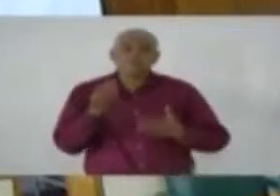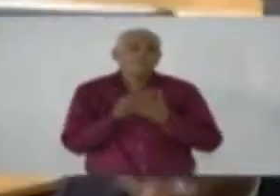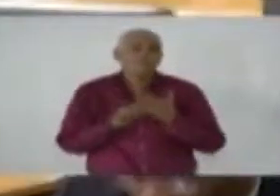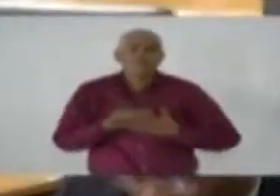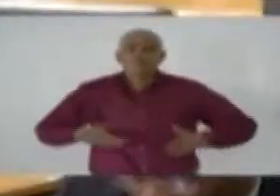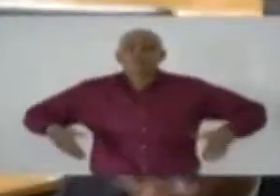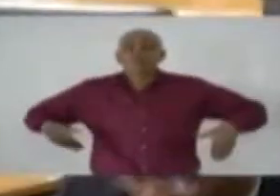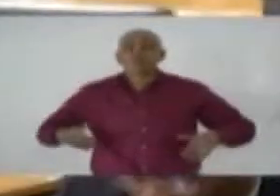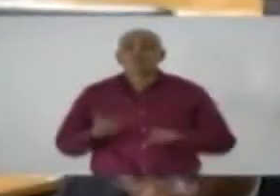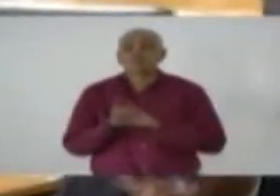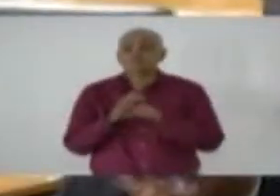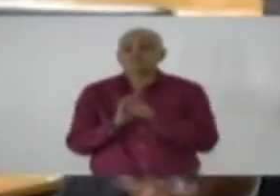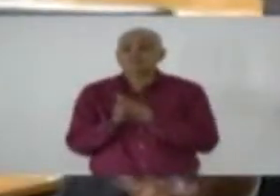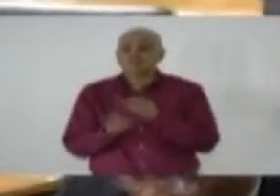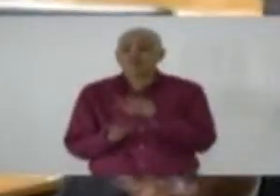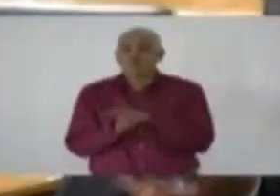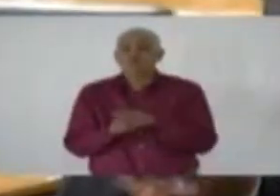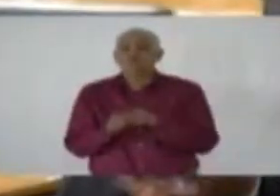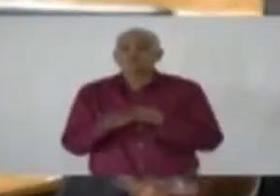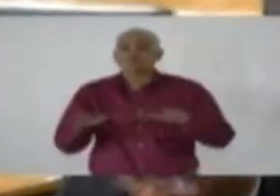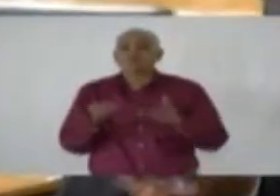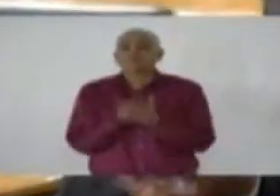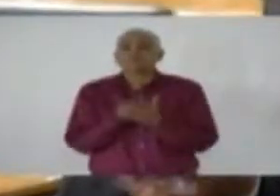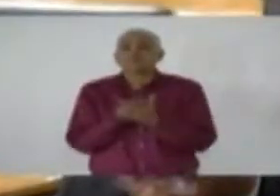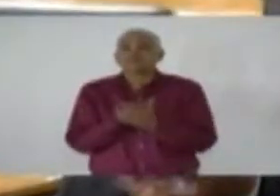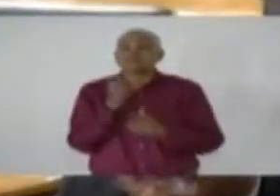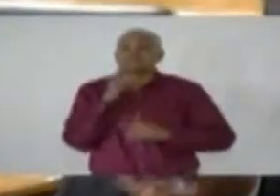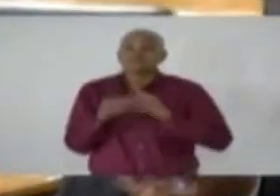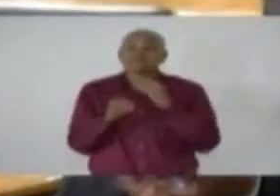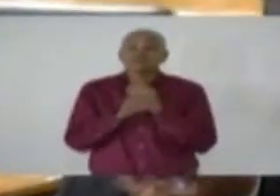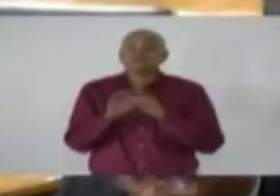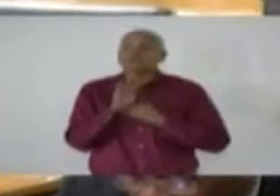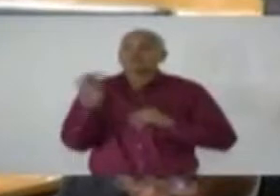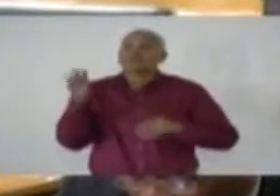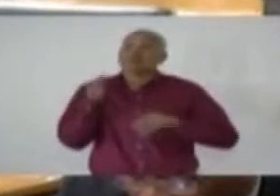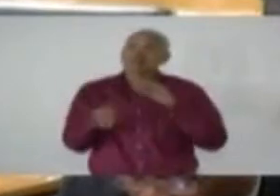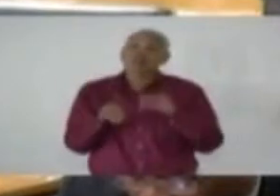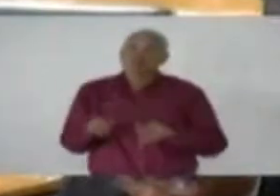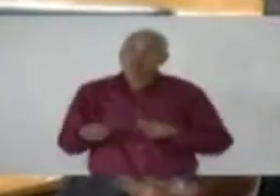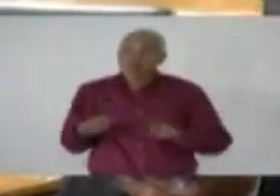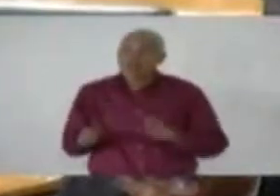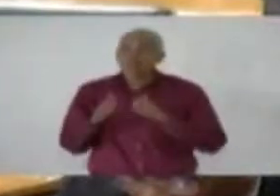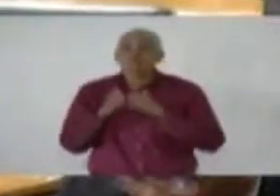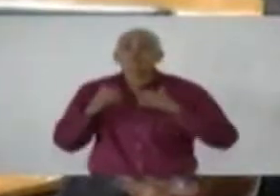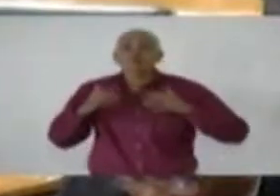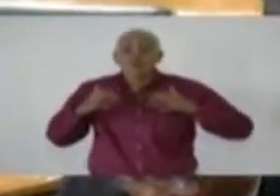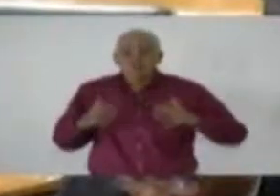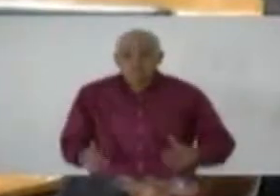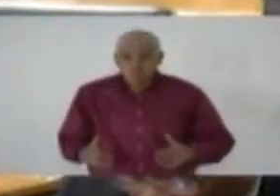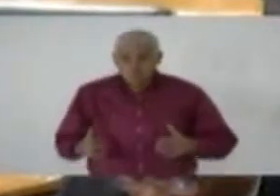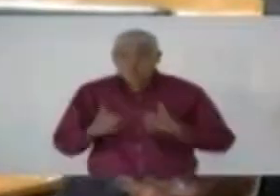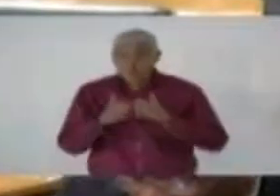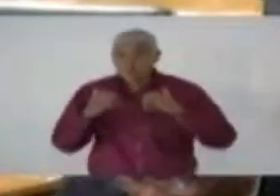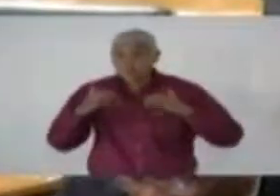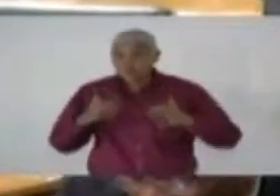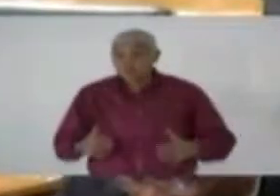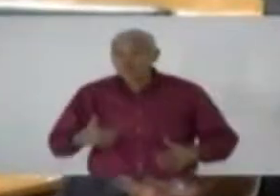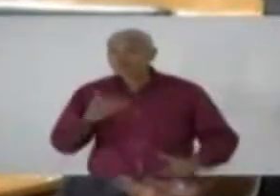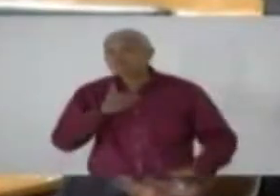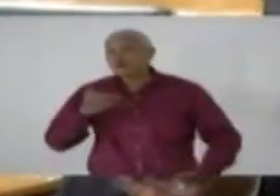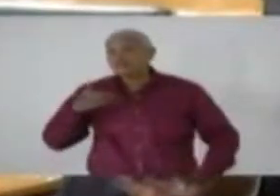unbudgeted pandemic-induced spending, additional billions of dollars, without my